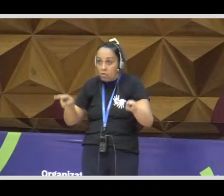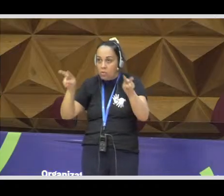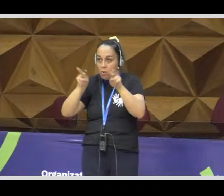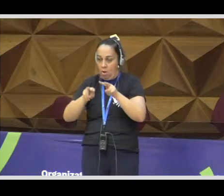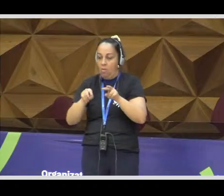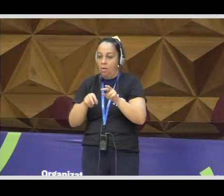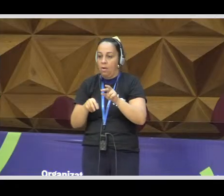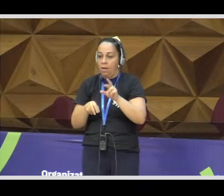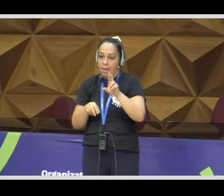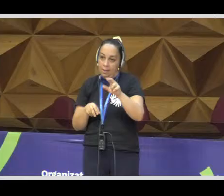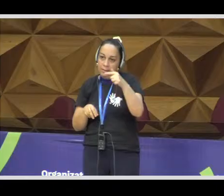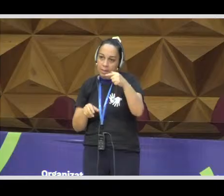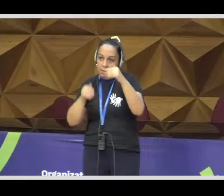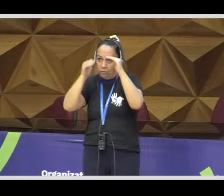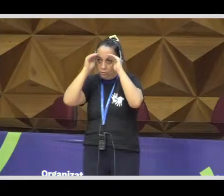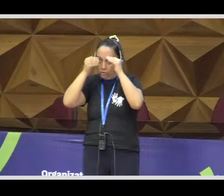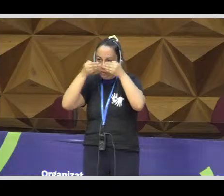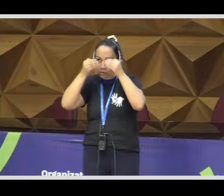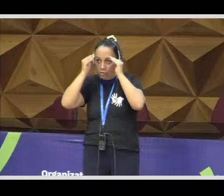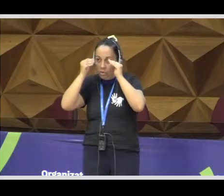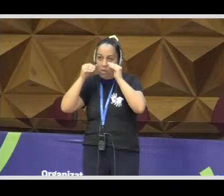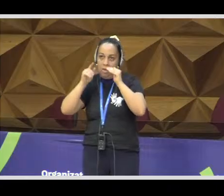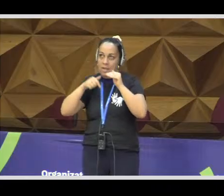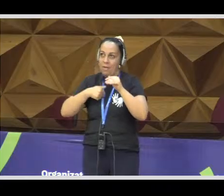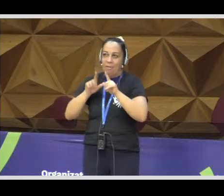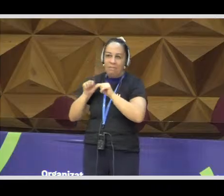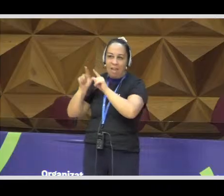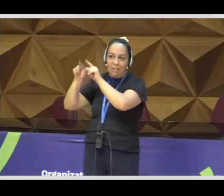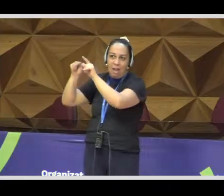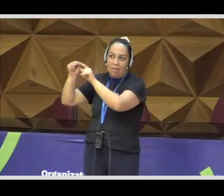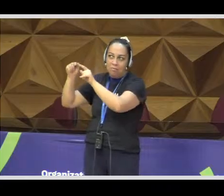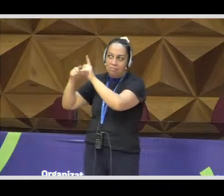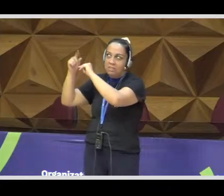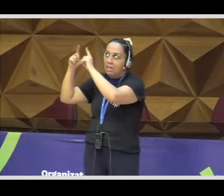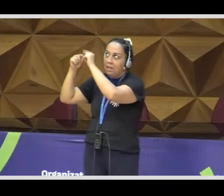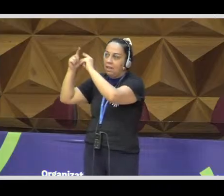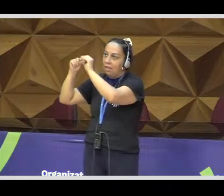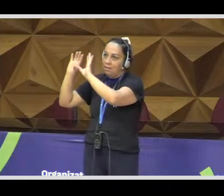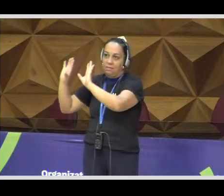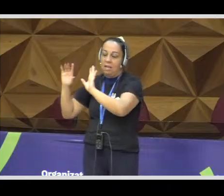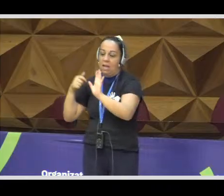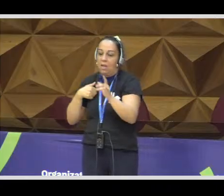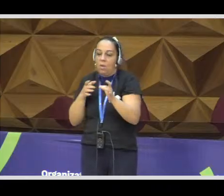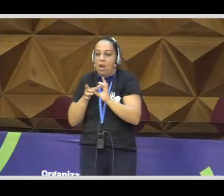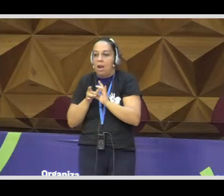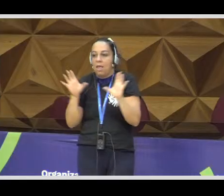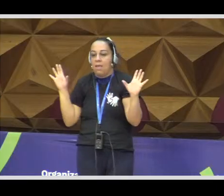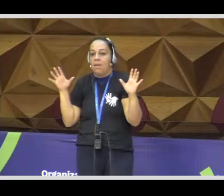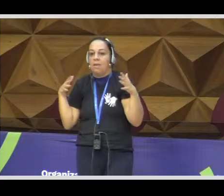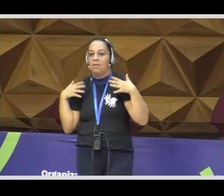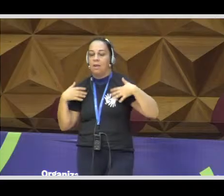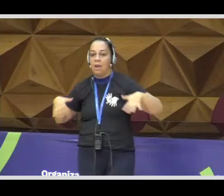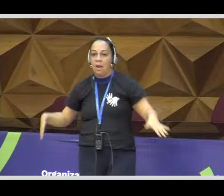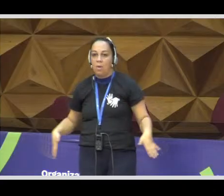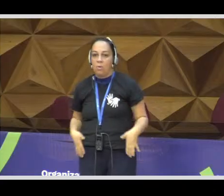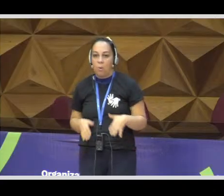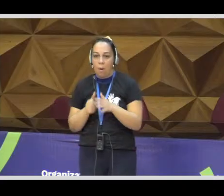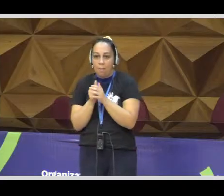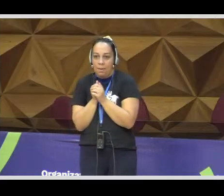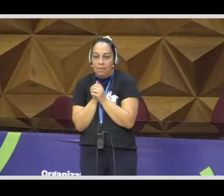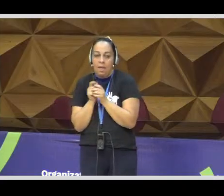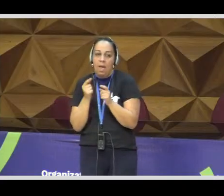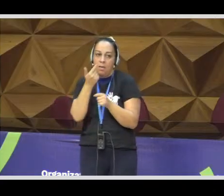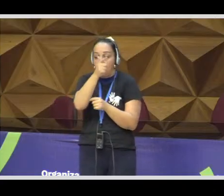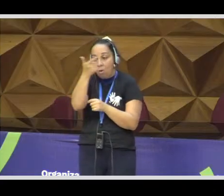space. Maybe then I don't feel so crammed in because I can't see the other passengers, I'm in outer space, or I'm swimming with dolphins and having a